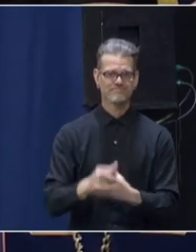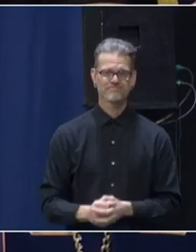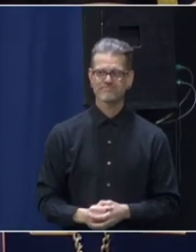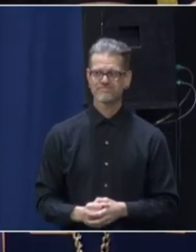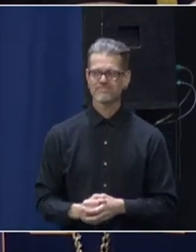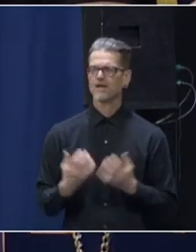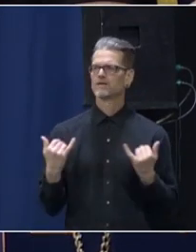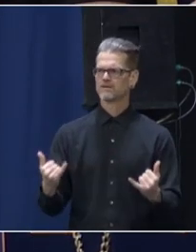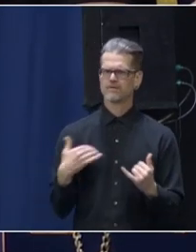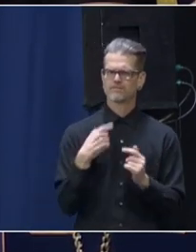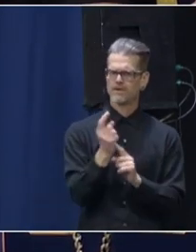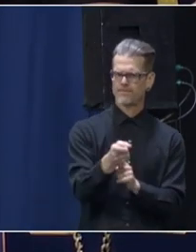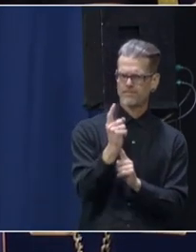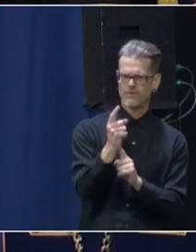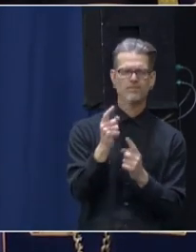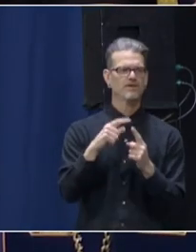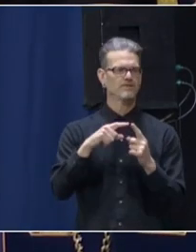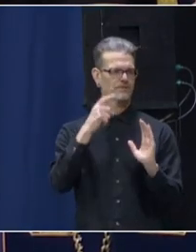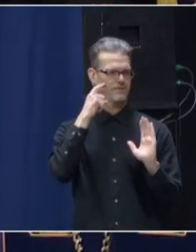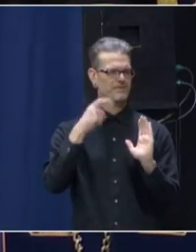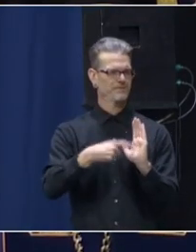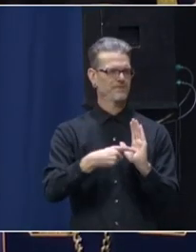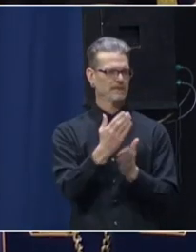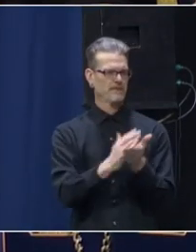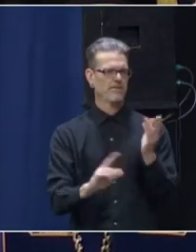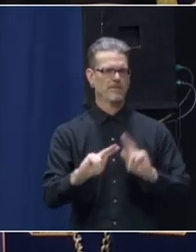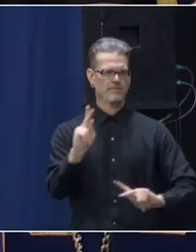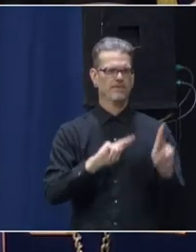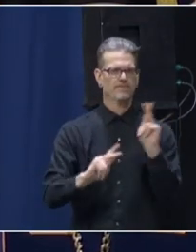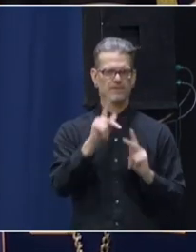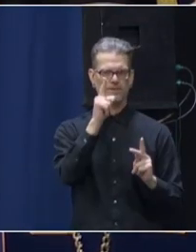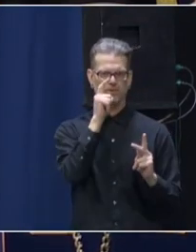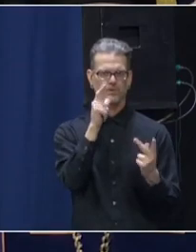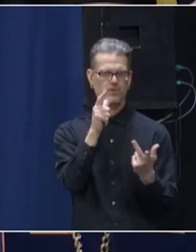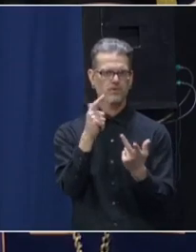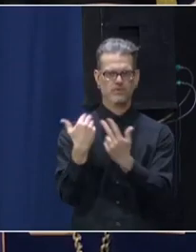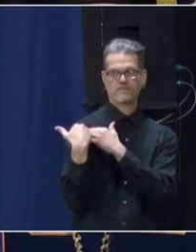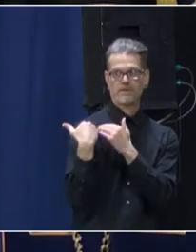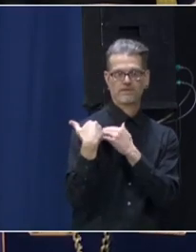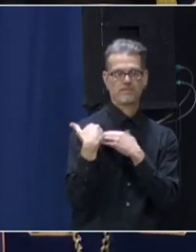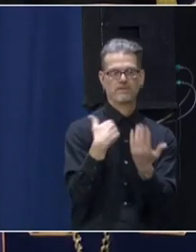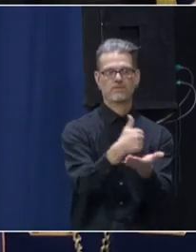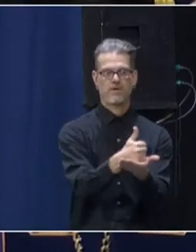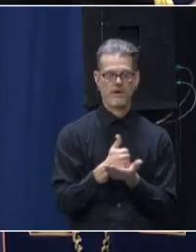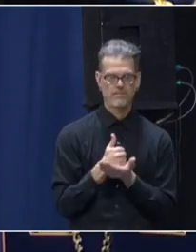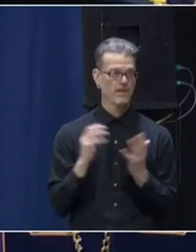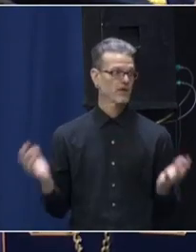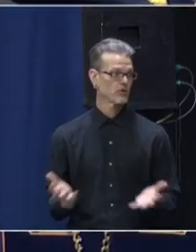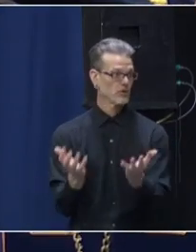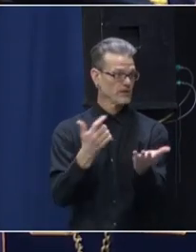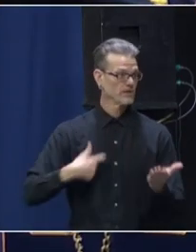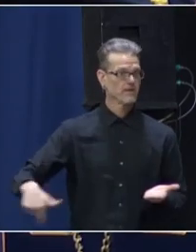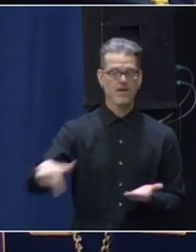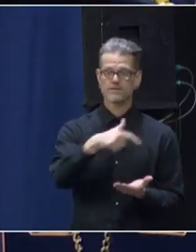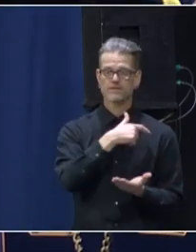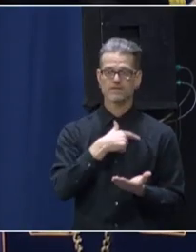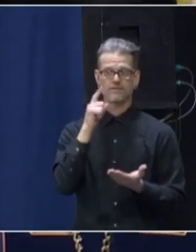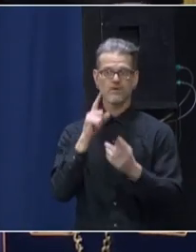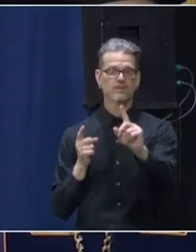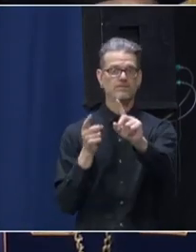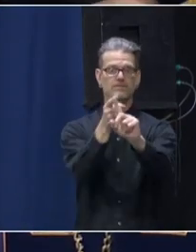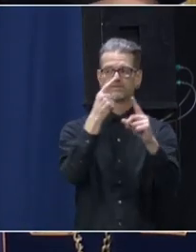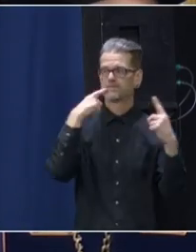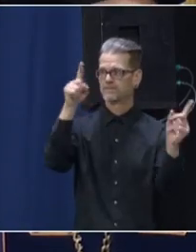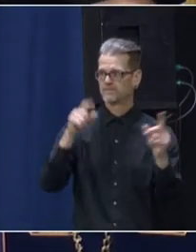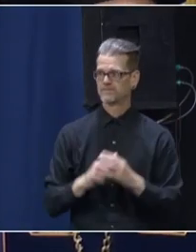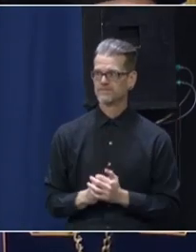should take a moment to acknowledge some of the people who were responsible for allowing and even encouraging us to pursue our success.